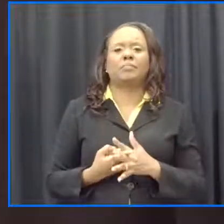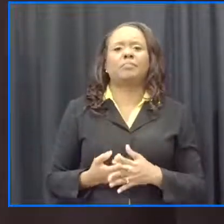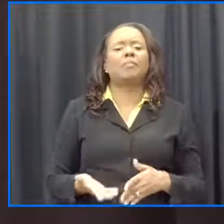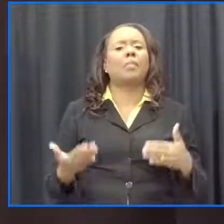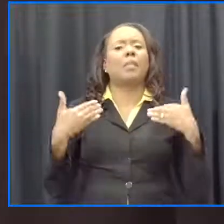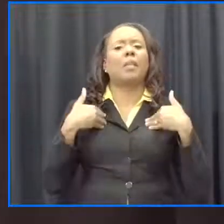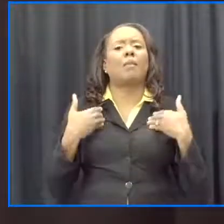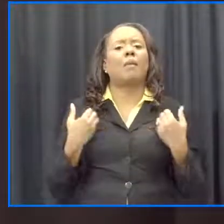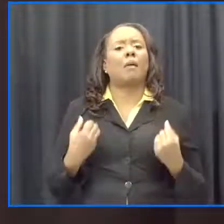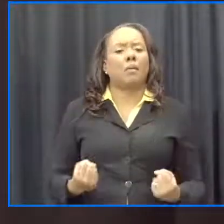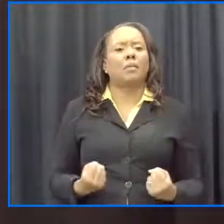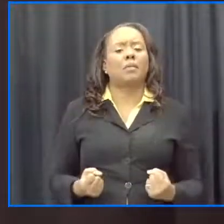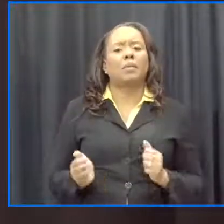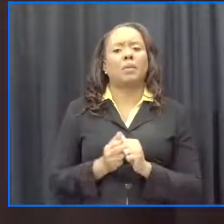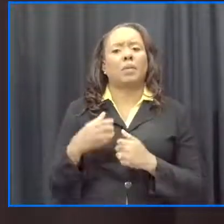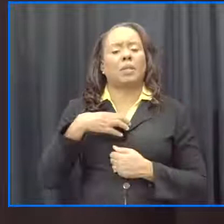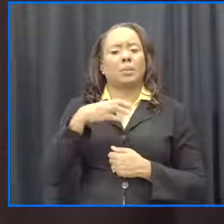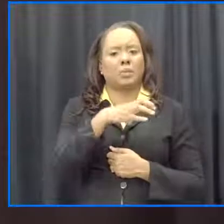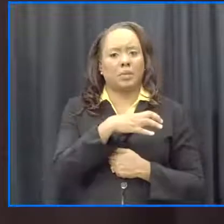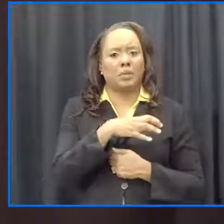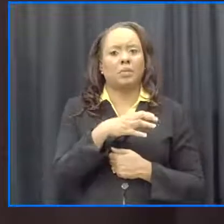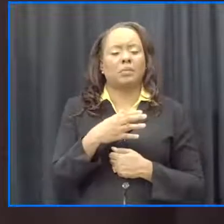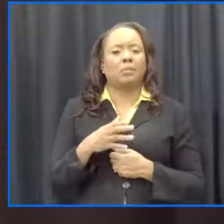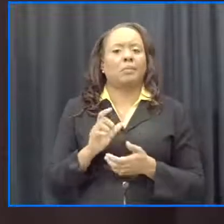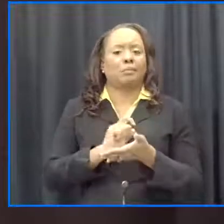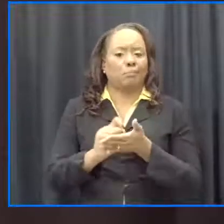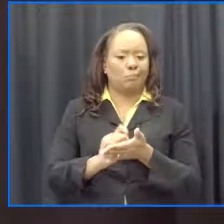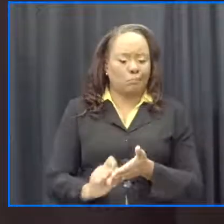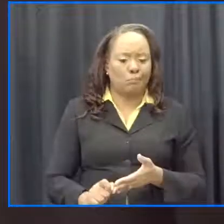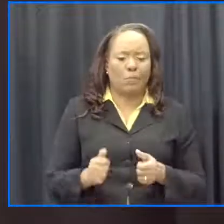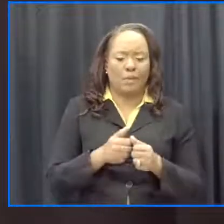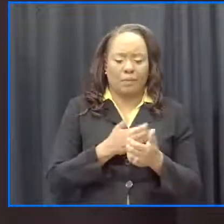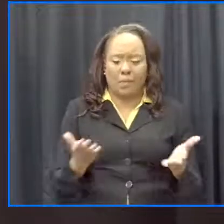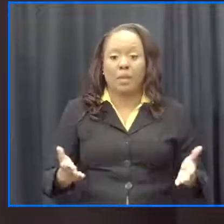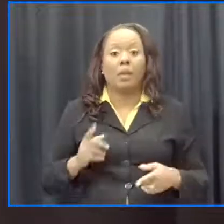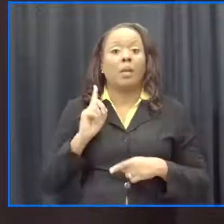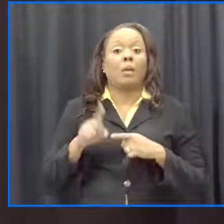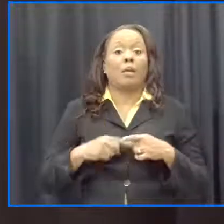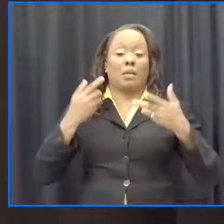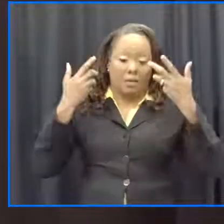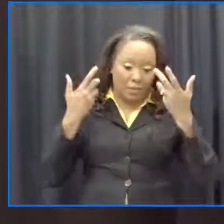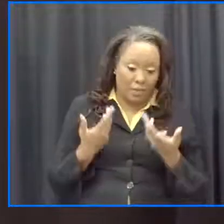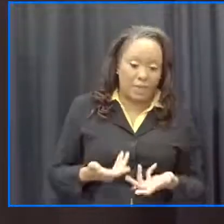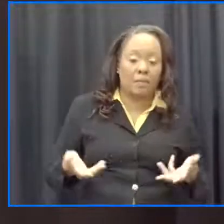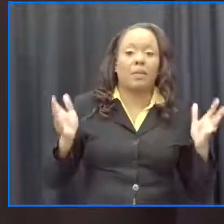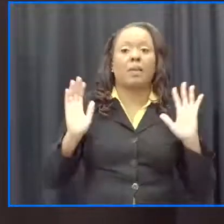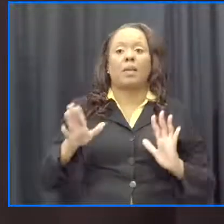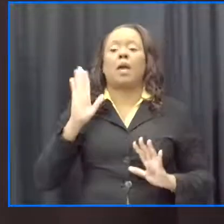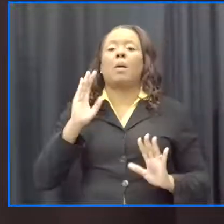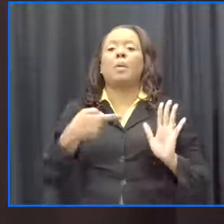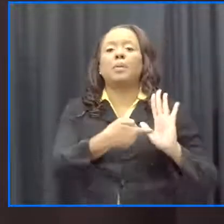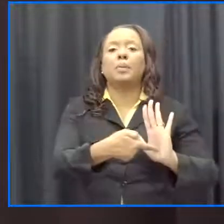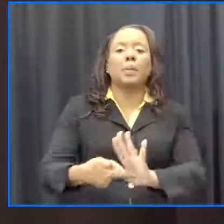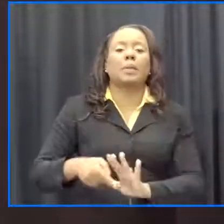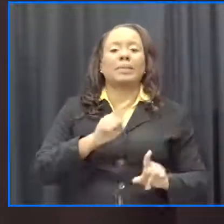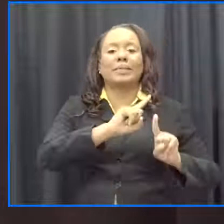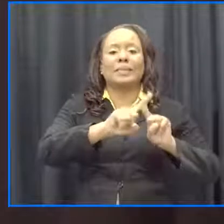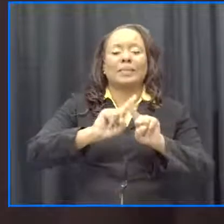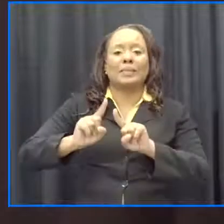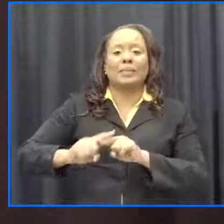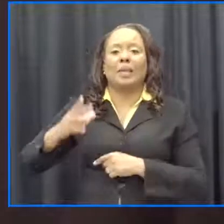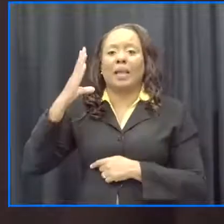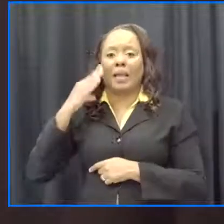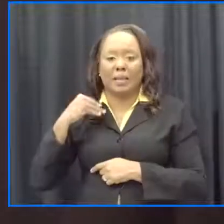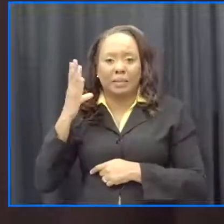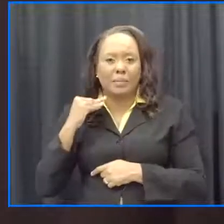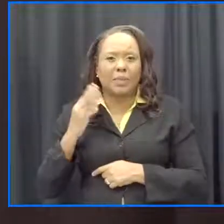absolute confidence in the Commission as it is constituted, and I'm sure that the product will reflect their varied experiences